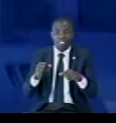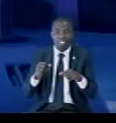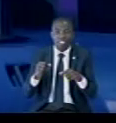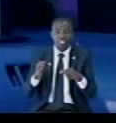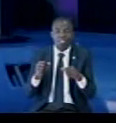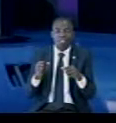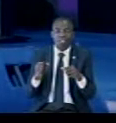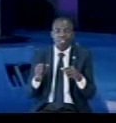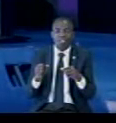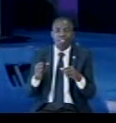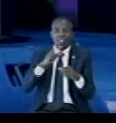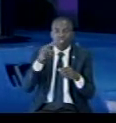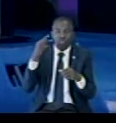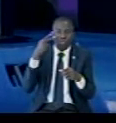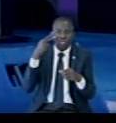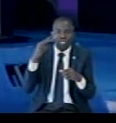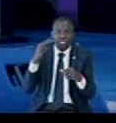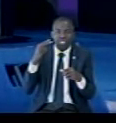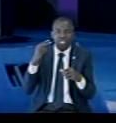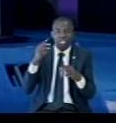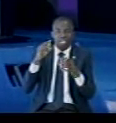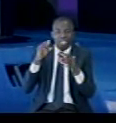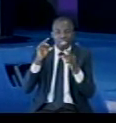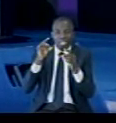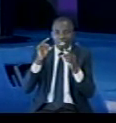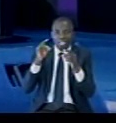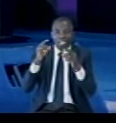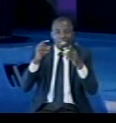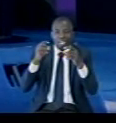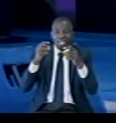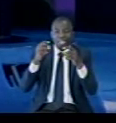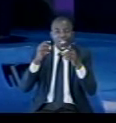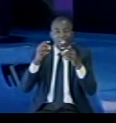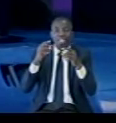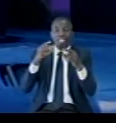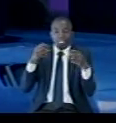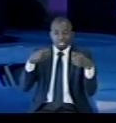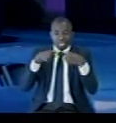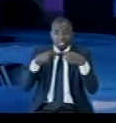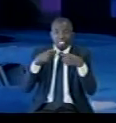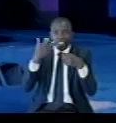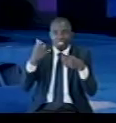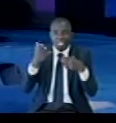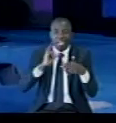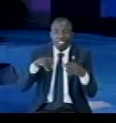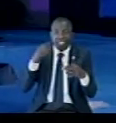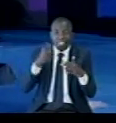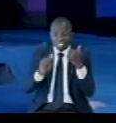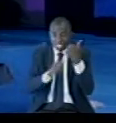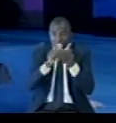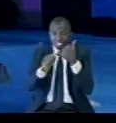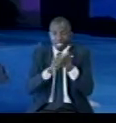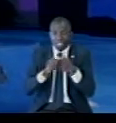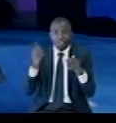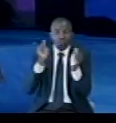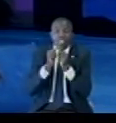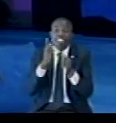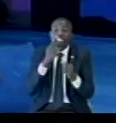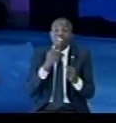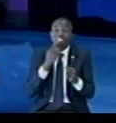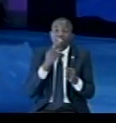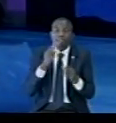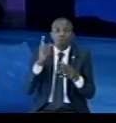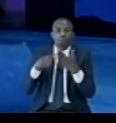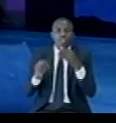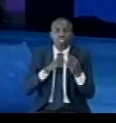wire somewhere. And they paste that there and they say danger with rage. What the